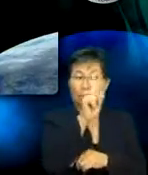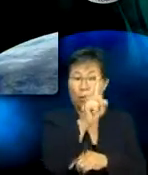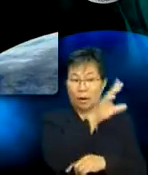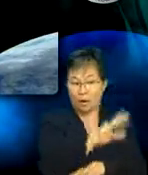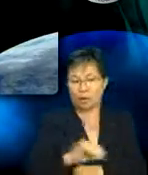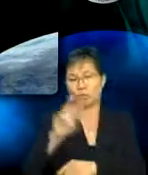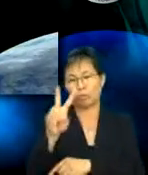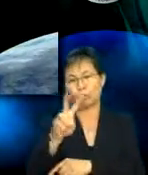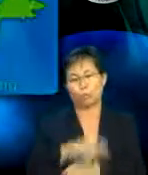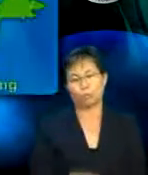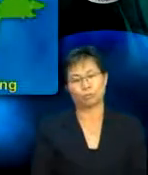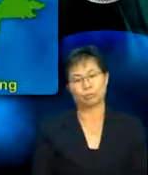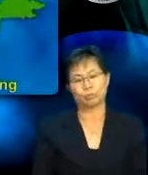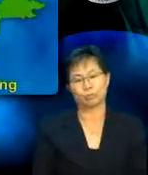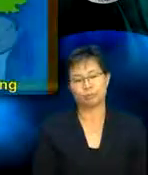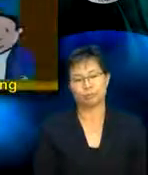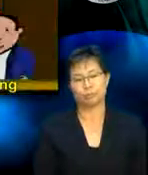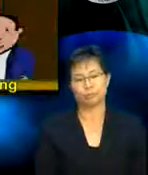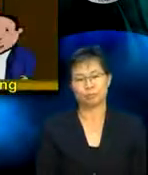and Miasat 2.